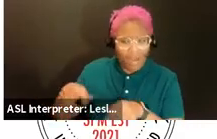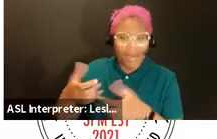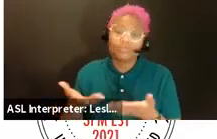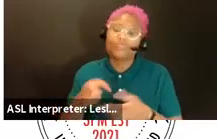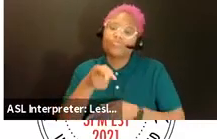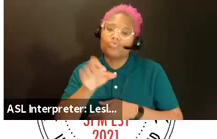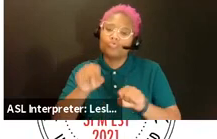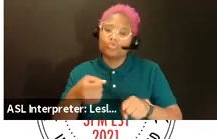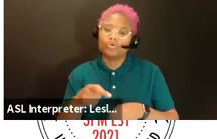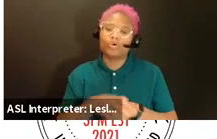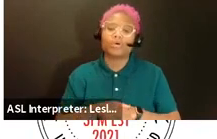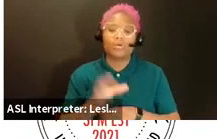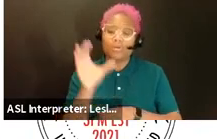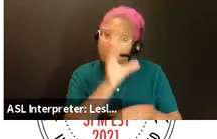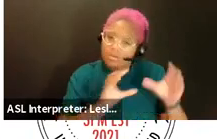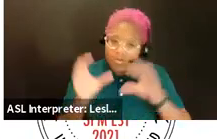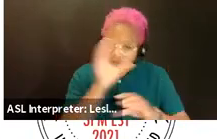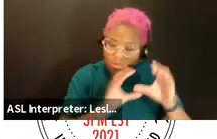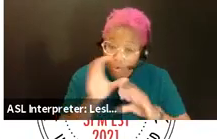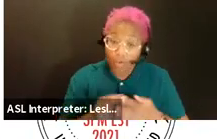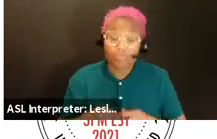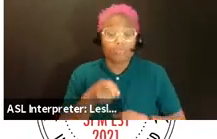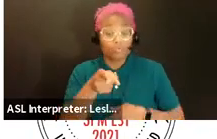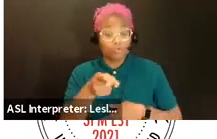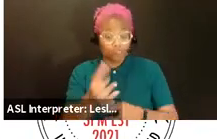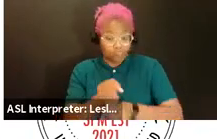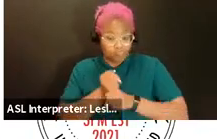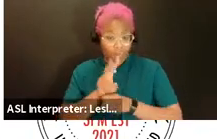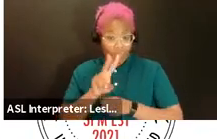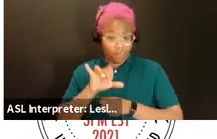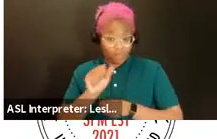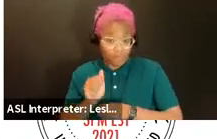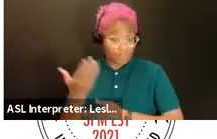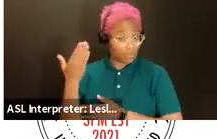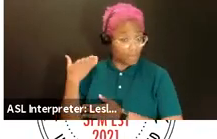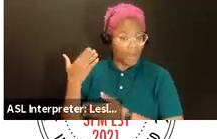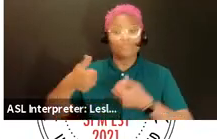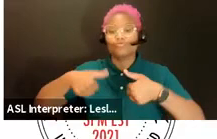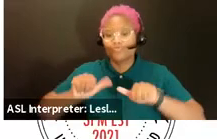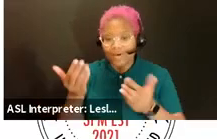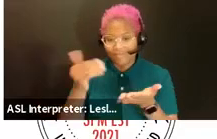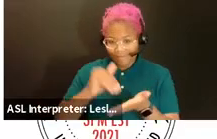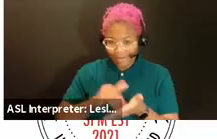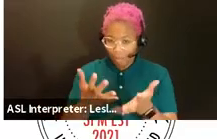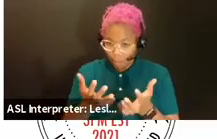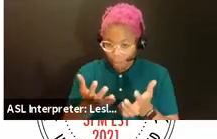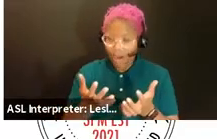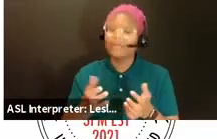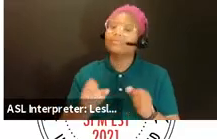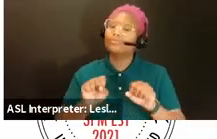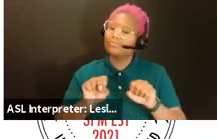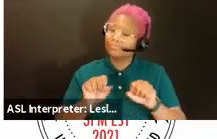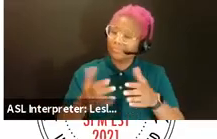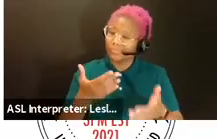in that situation where you have had the visa before and you're just trying to get the visa again, you may be able to avoid